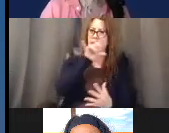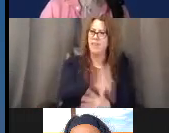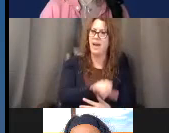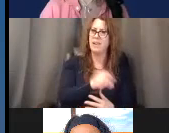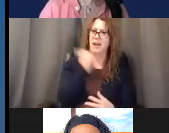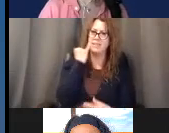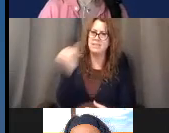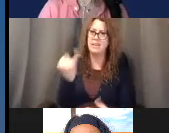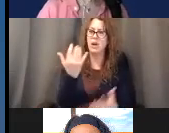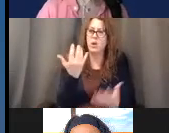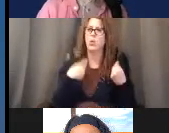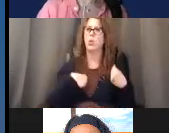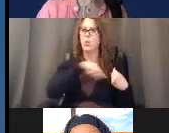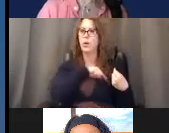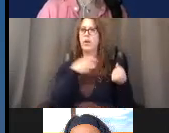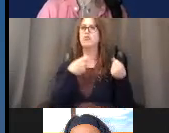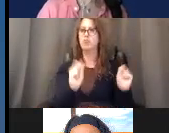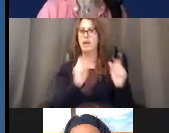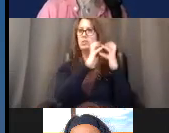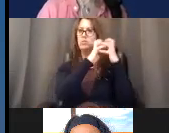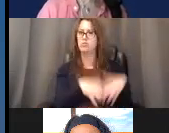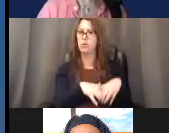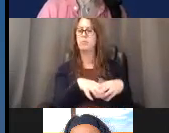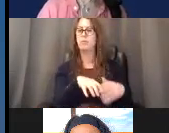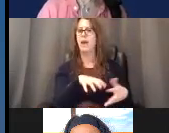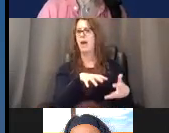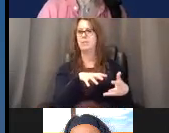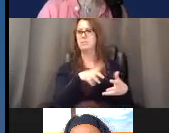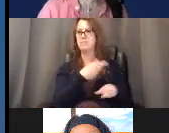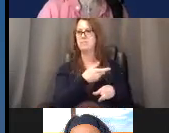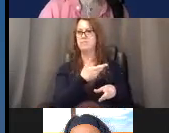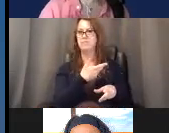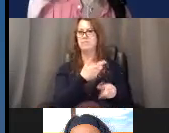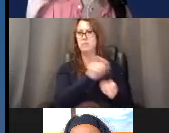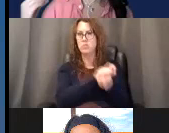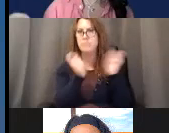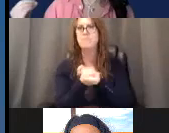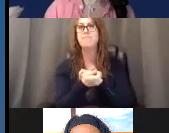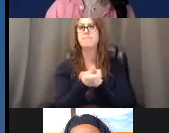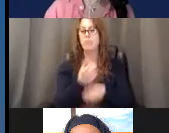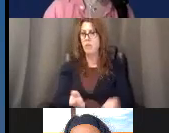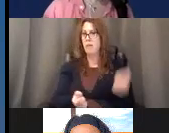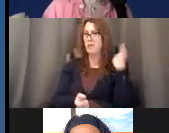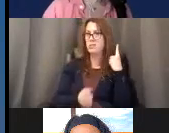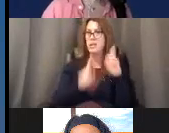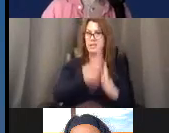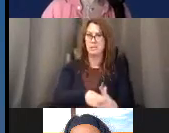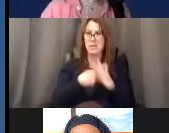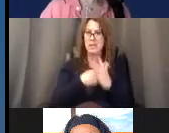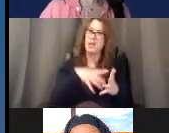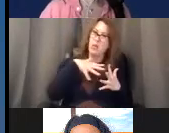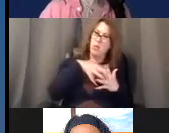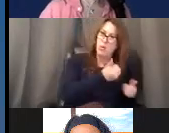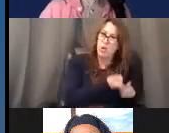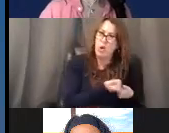and dismantle, right? And understanding the connection to those root causes is the only way we really get to a true